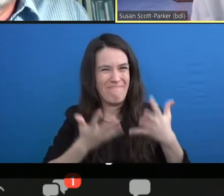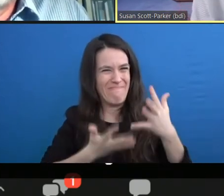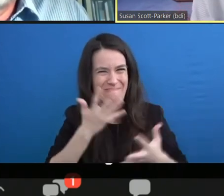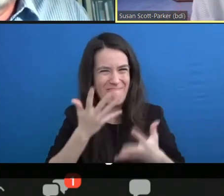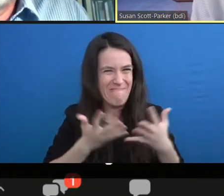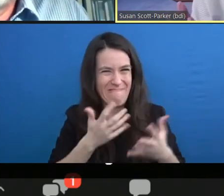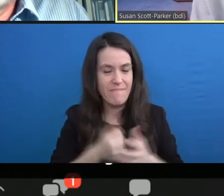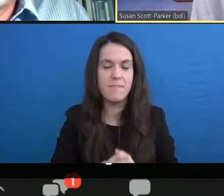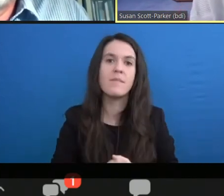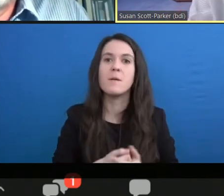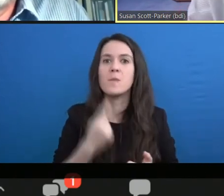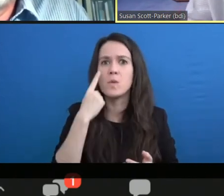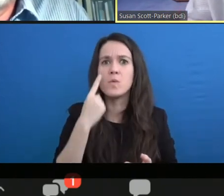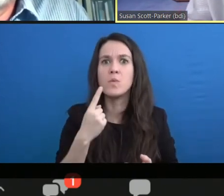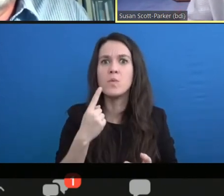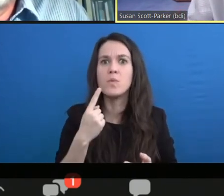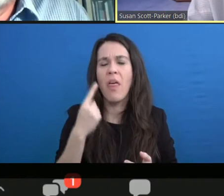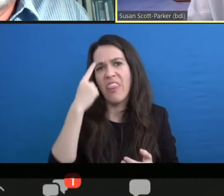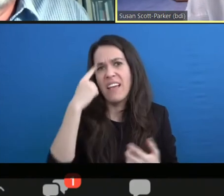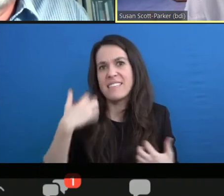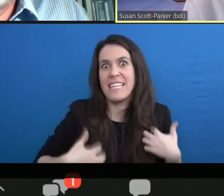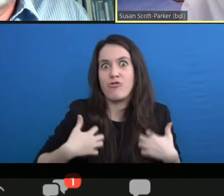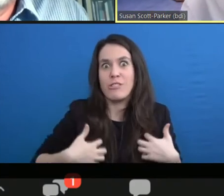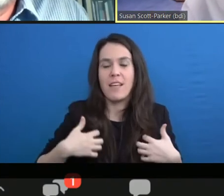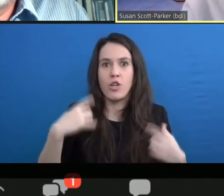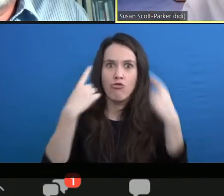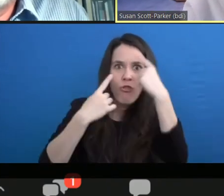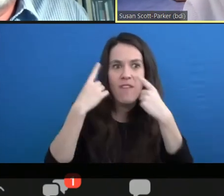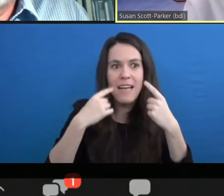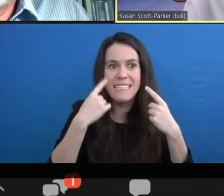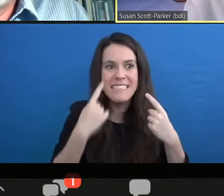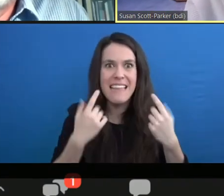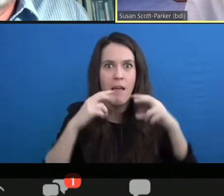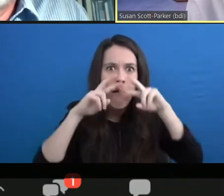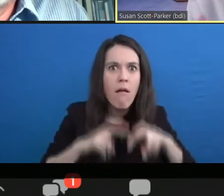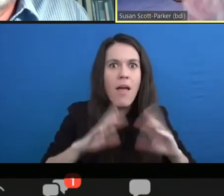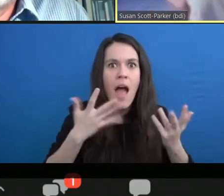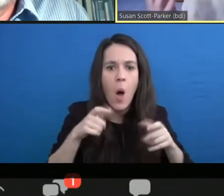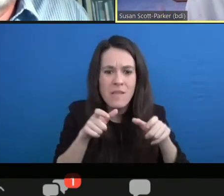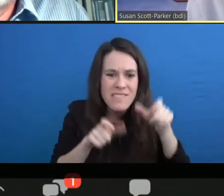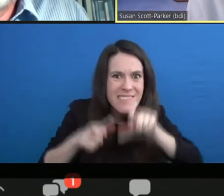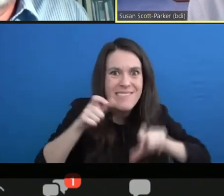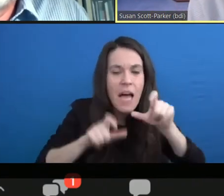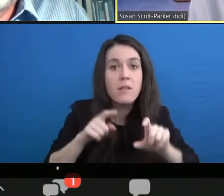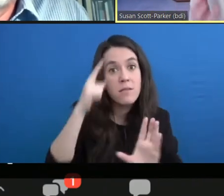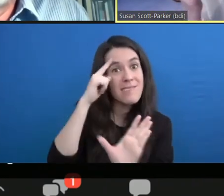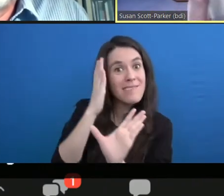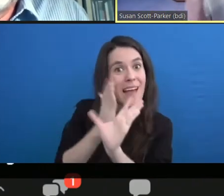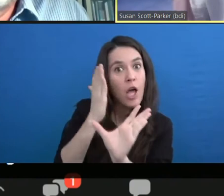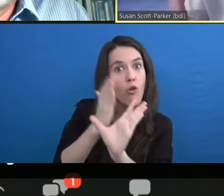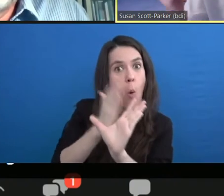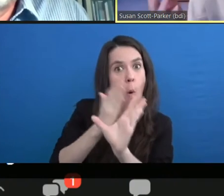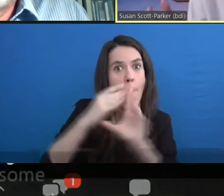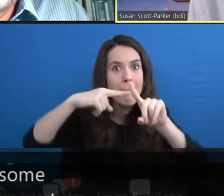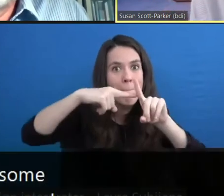Goldsmiths here is doing some very interesting work looking at the actual science that underpins psychometric tests online. Who can